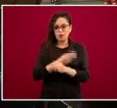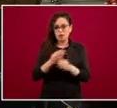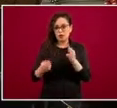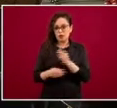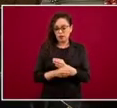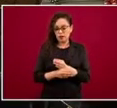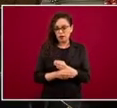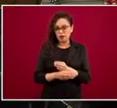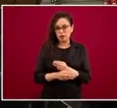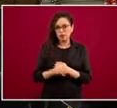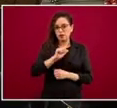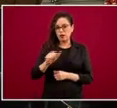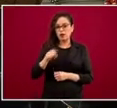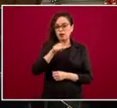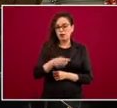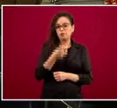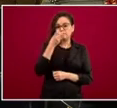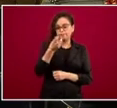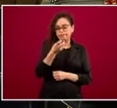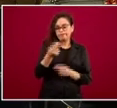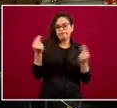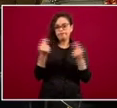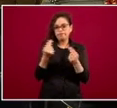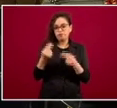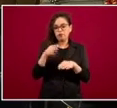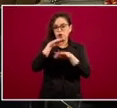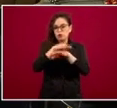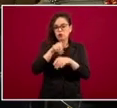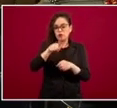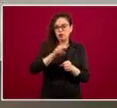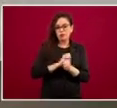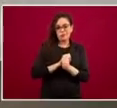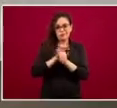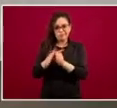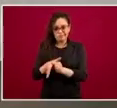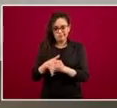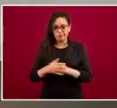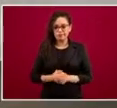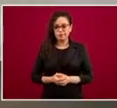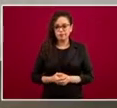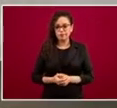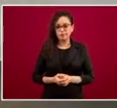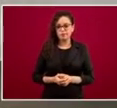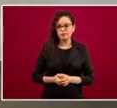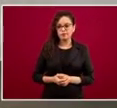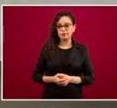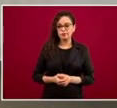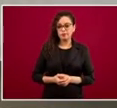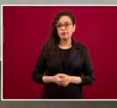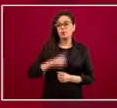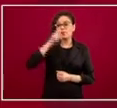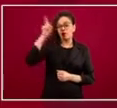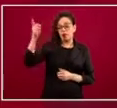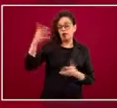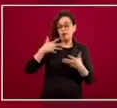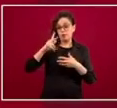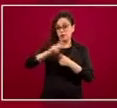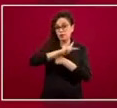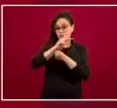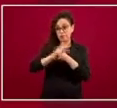to providing enough supplies even for themselves. So nowadays, the country that has